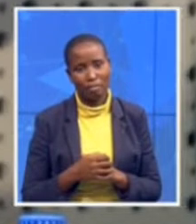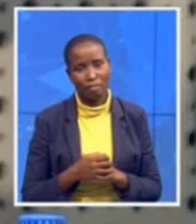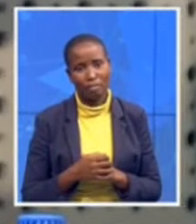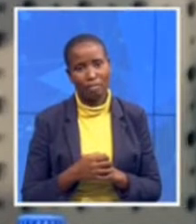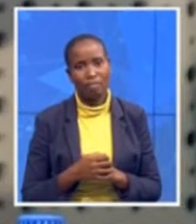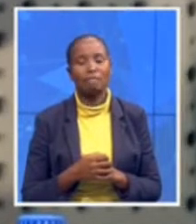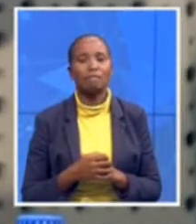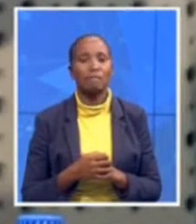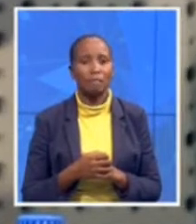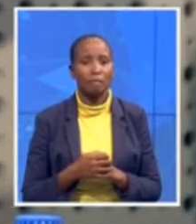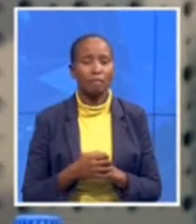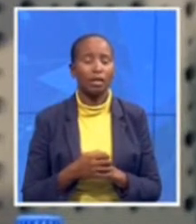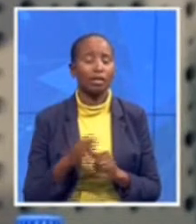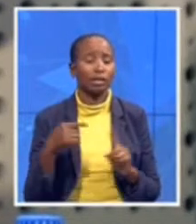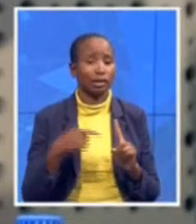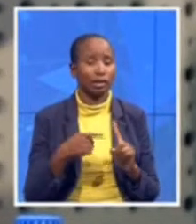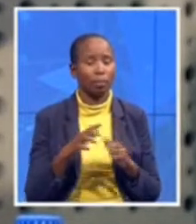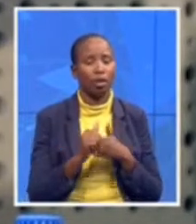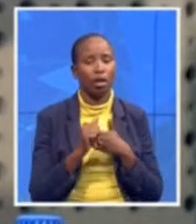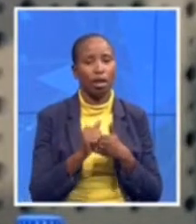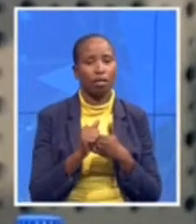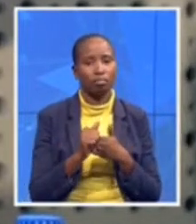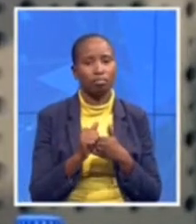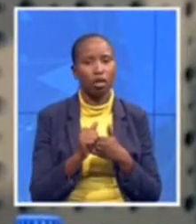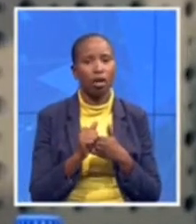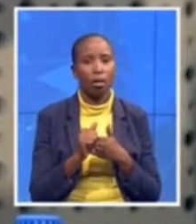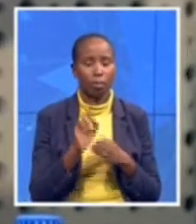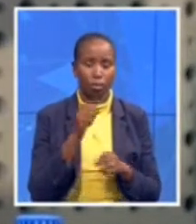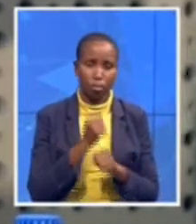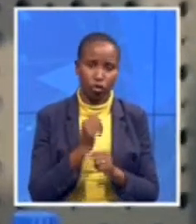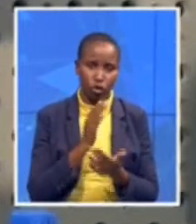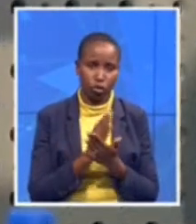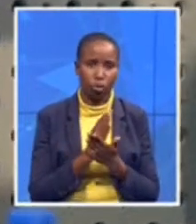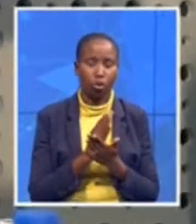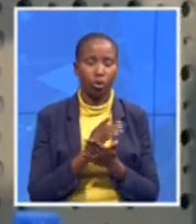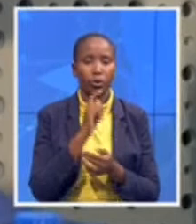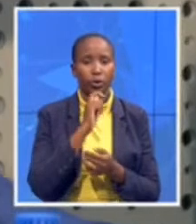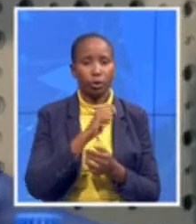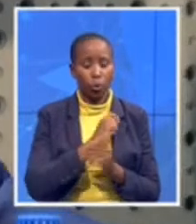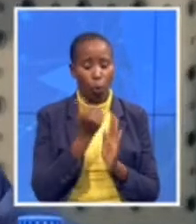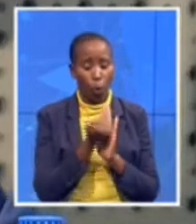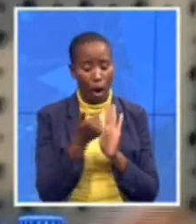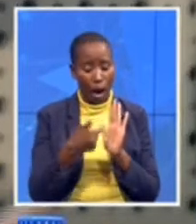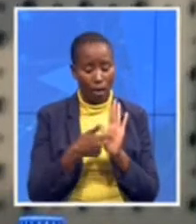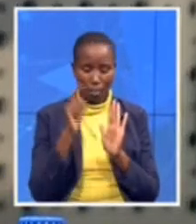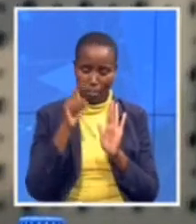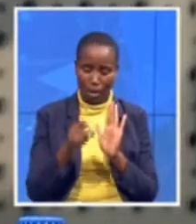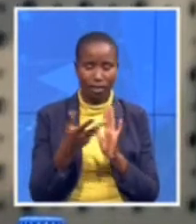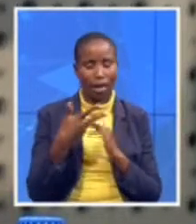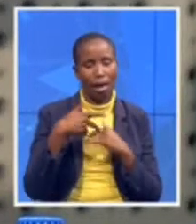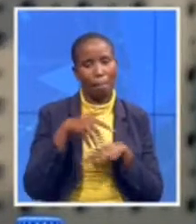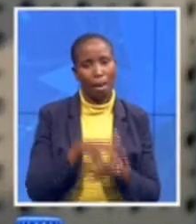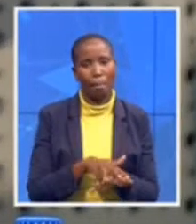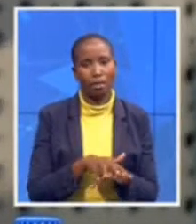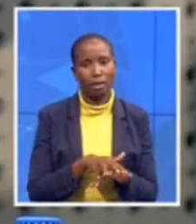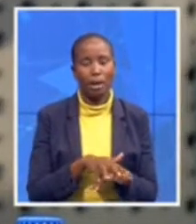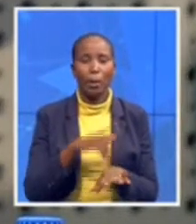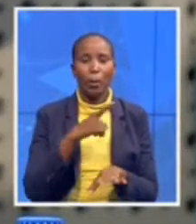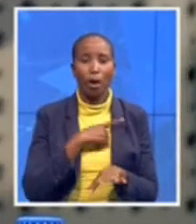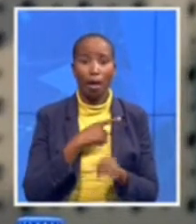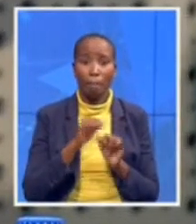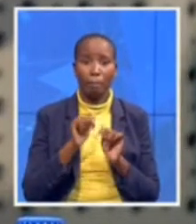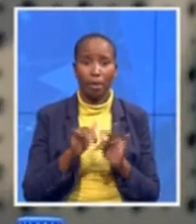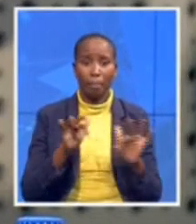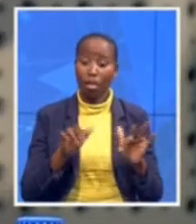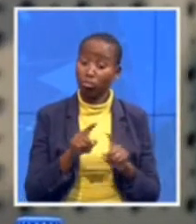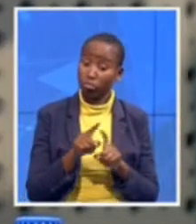we indeed implement this act without fail, because it's in the public interest that we do that, and we